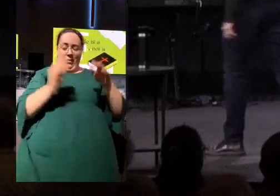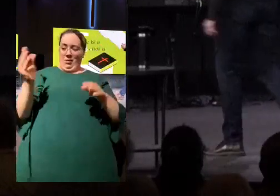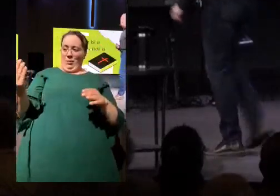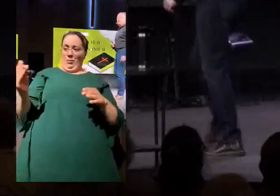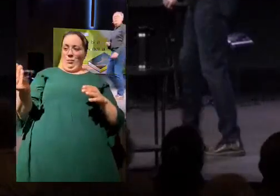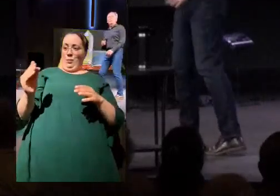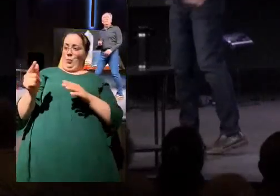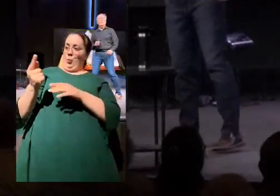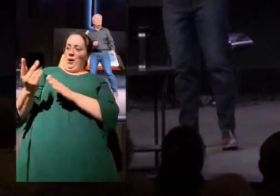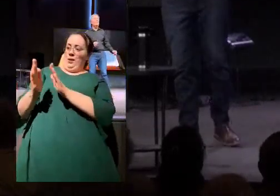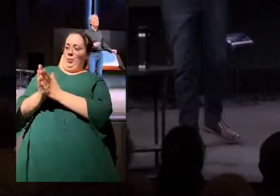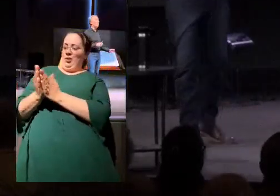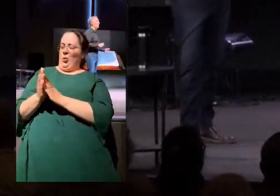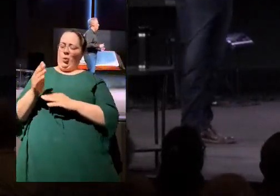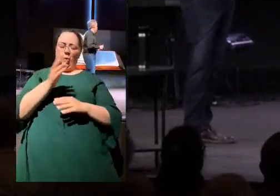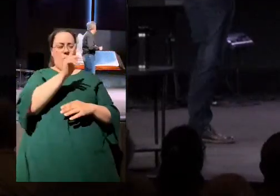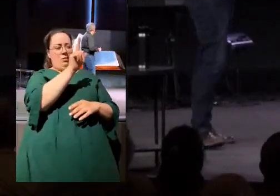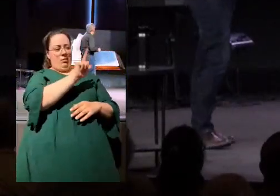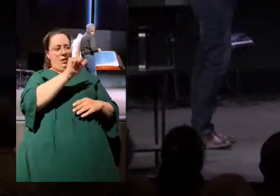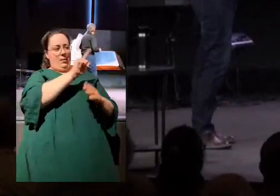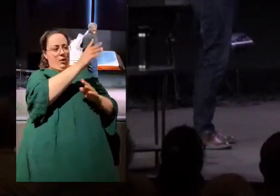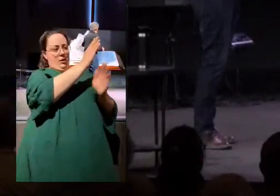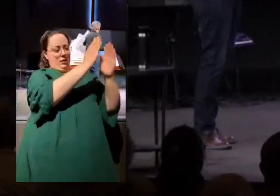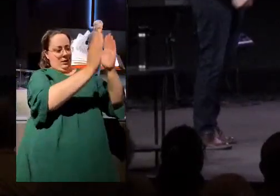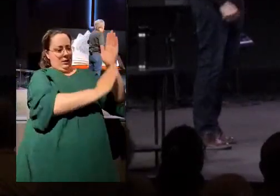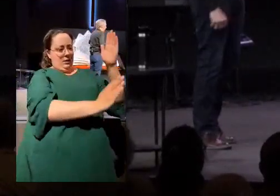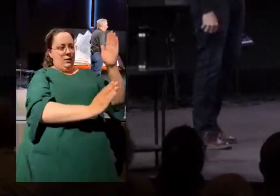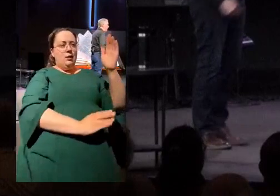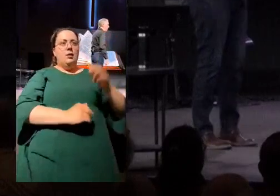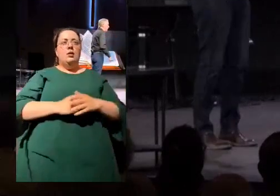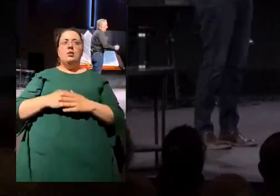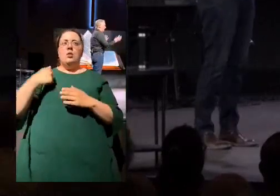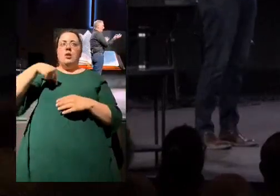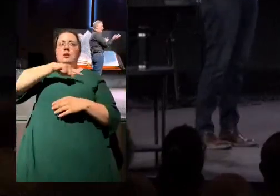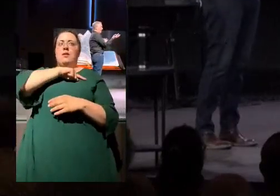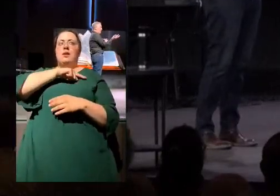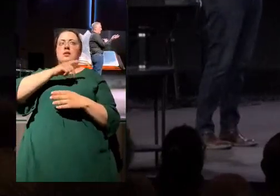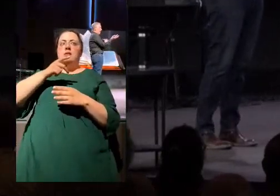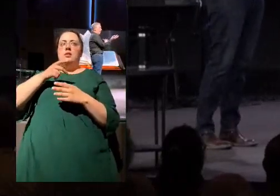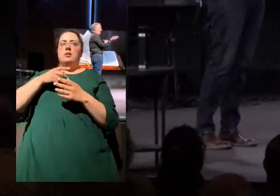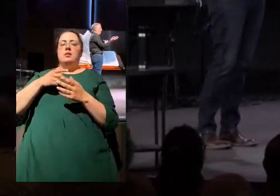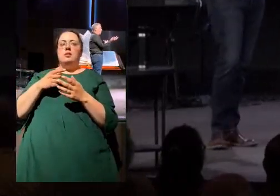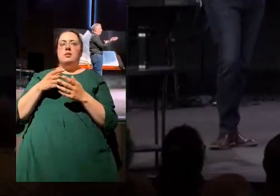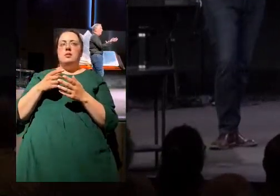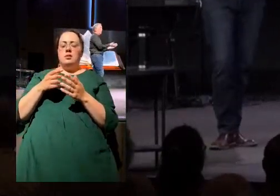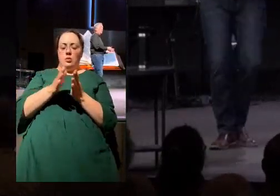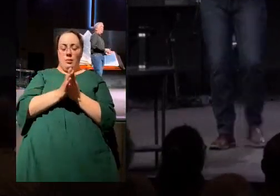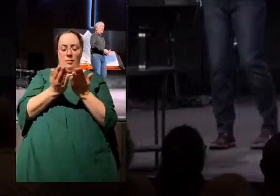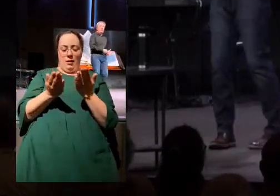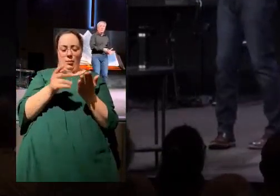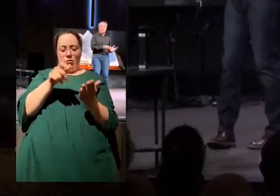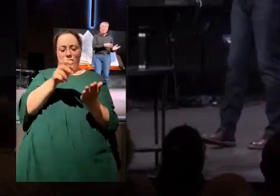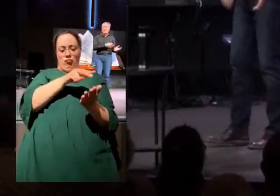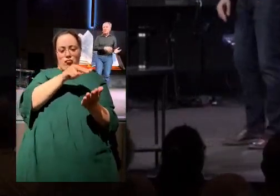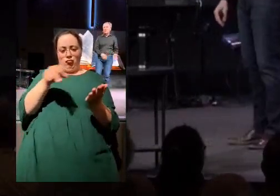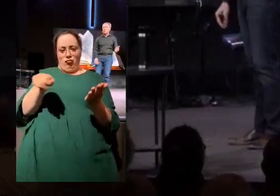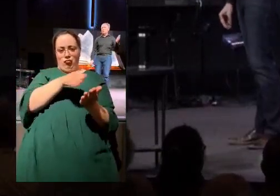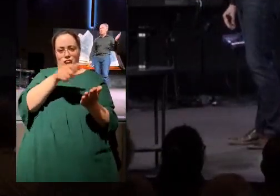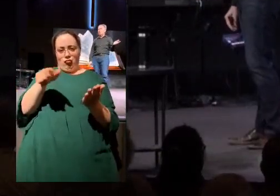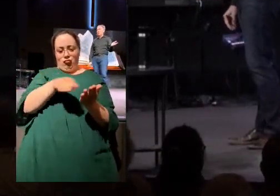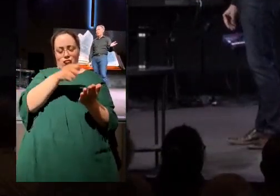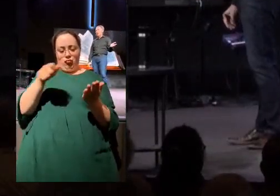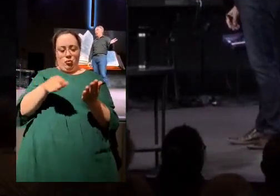I mean? Most of us approach the Bible, we pick it up, it's got a cover and a lot of pages, and what do you do with a book? It looks like this. You start